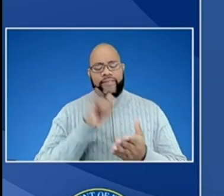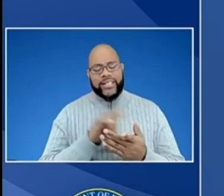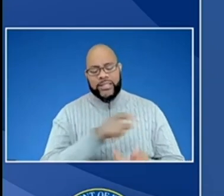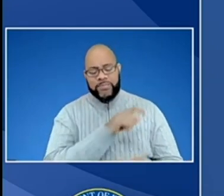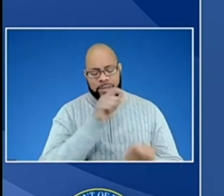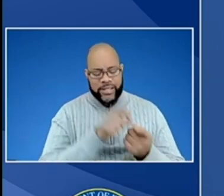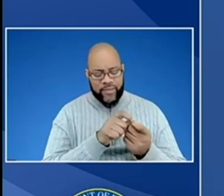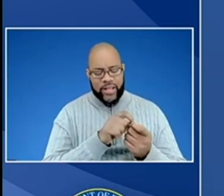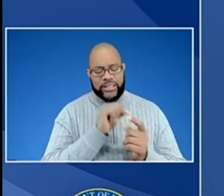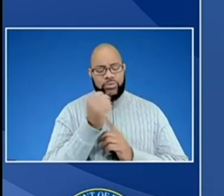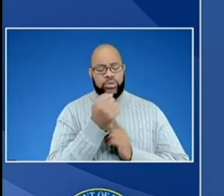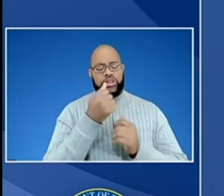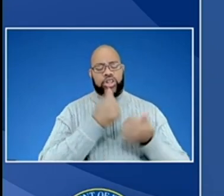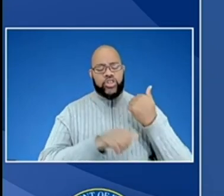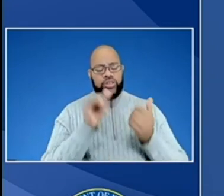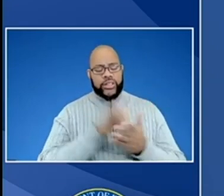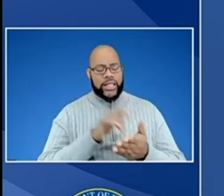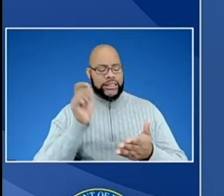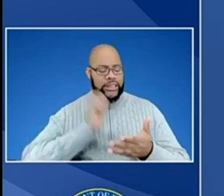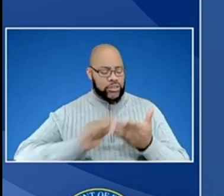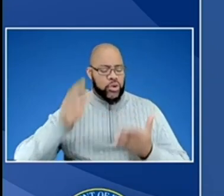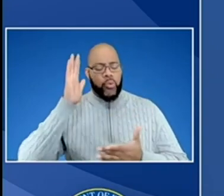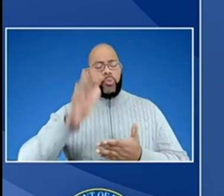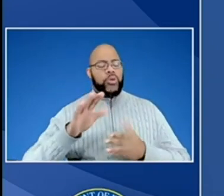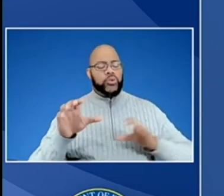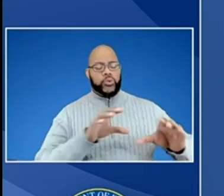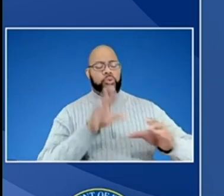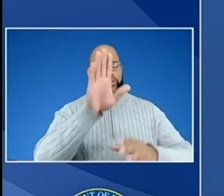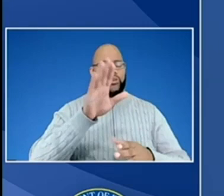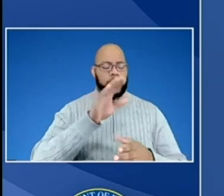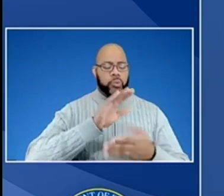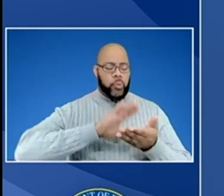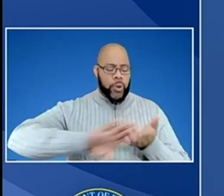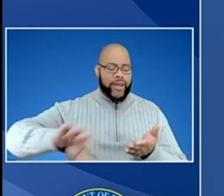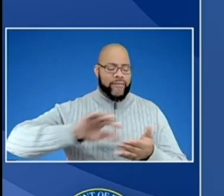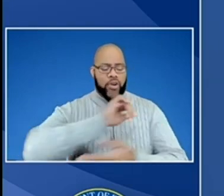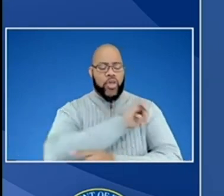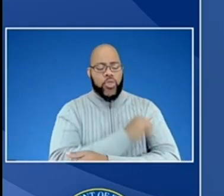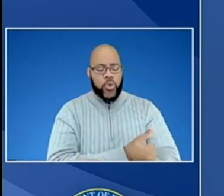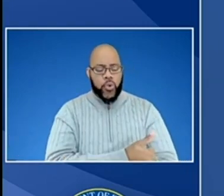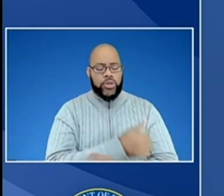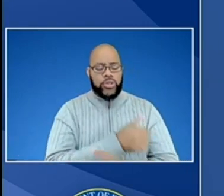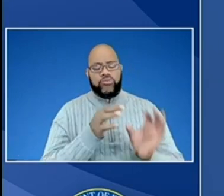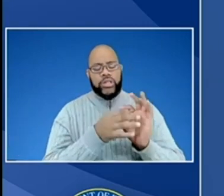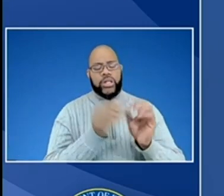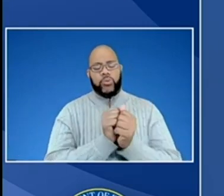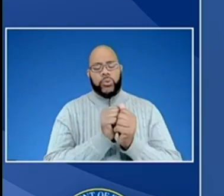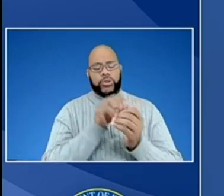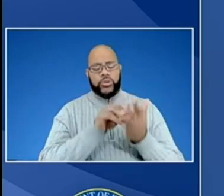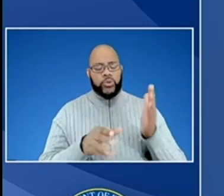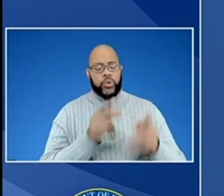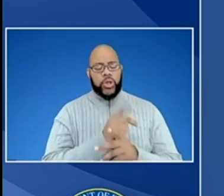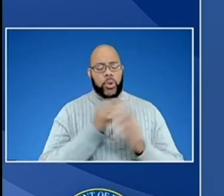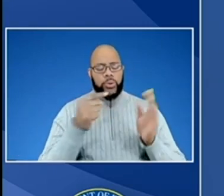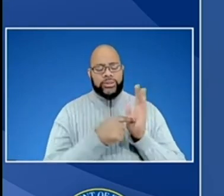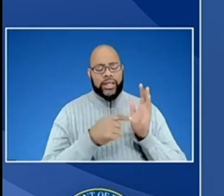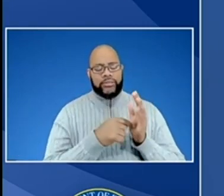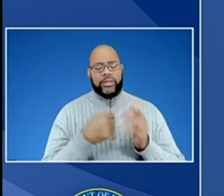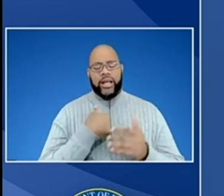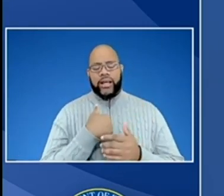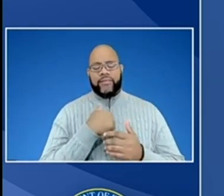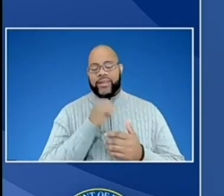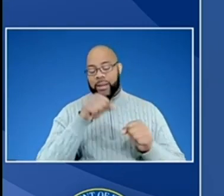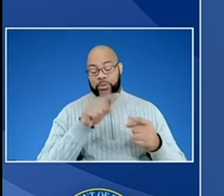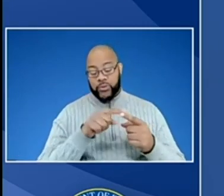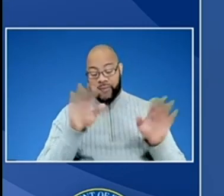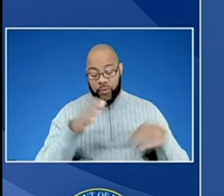the conditions under which the secretary will exercise his waiver authority related to student loan debt. We are unable to focus